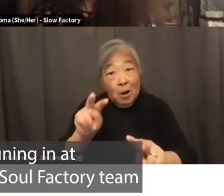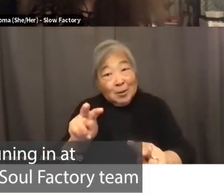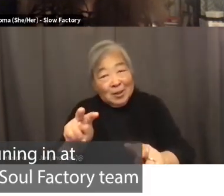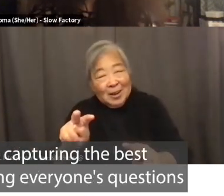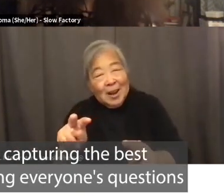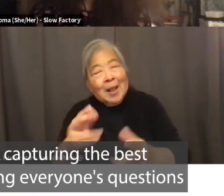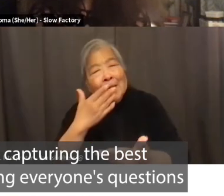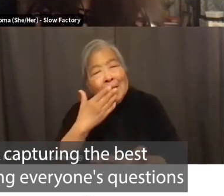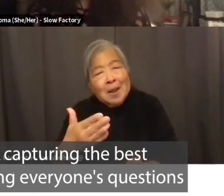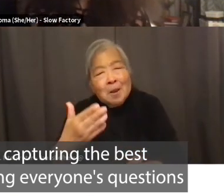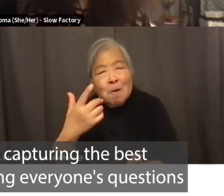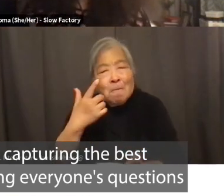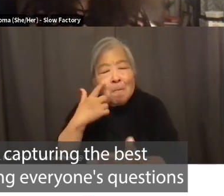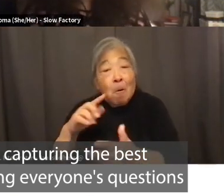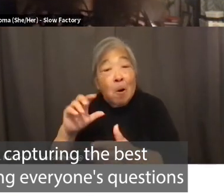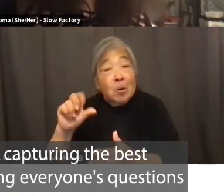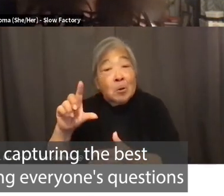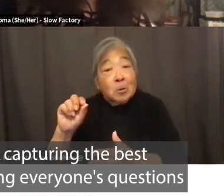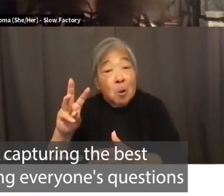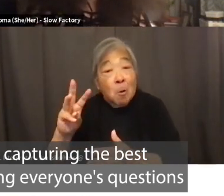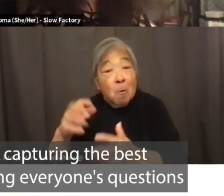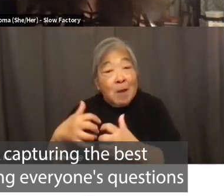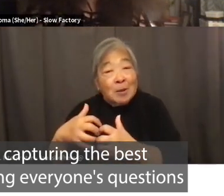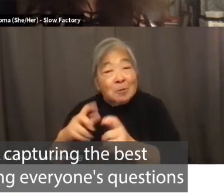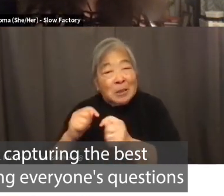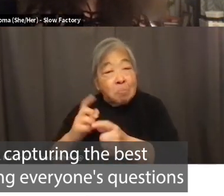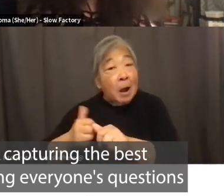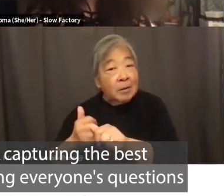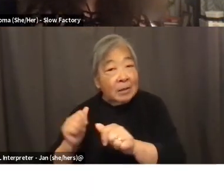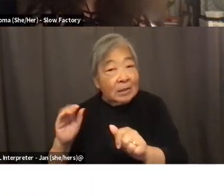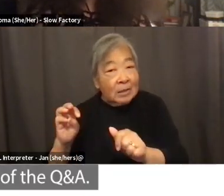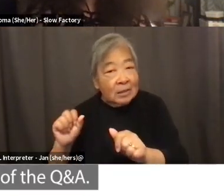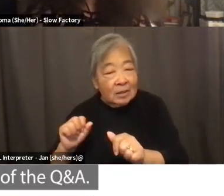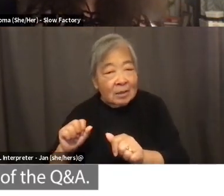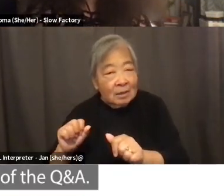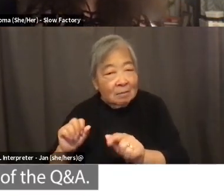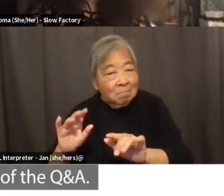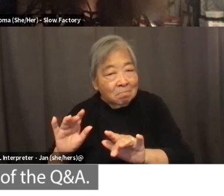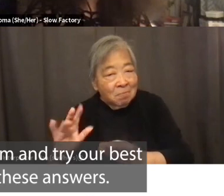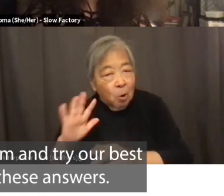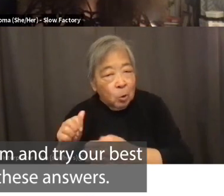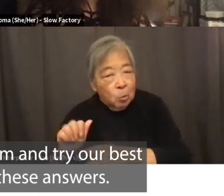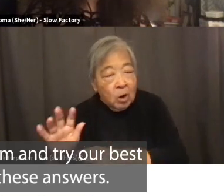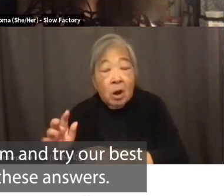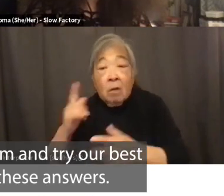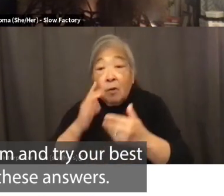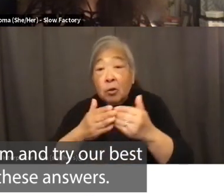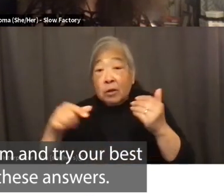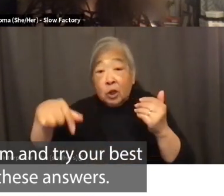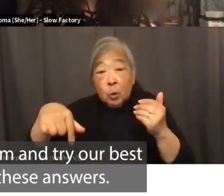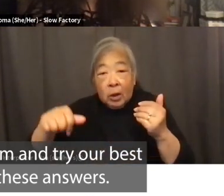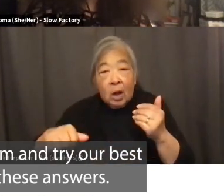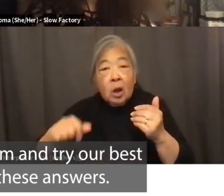Slow Factory team behind the scenes, capturing the best moments and answering everyone's questions. For the rest of the Q&A, we will record them and